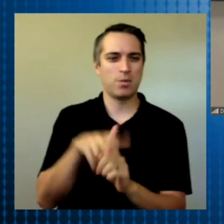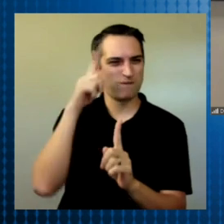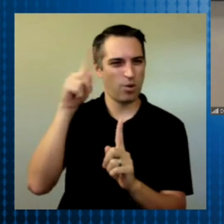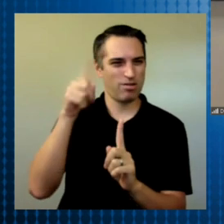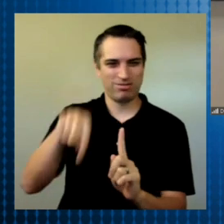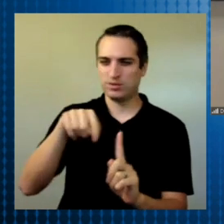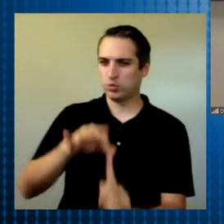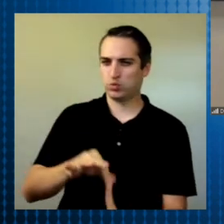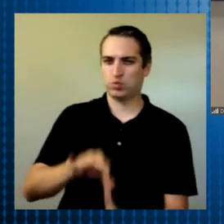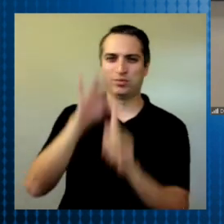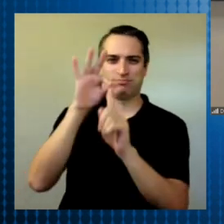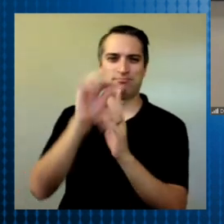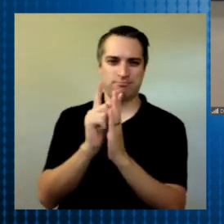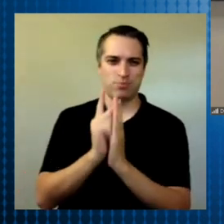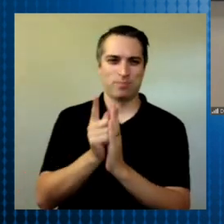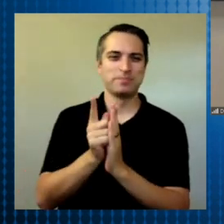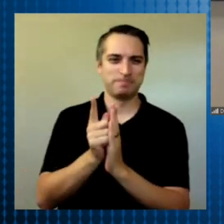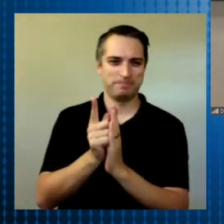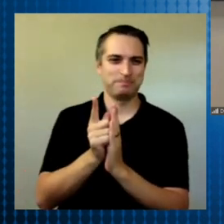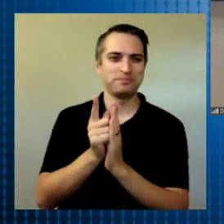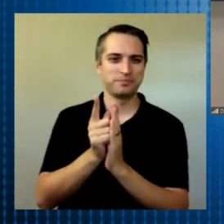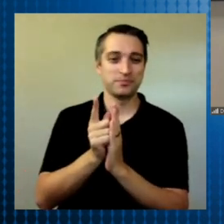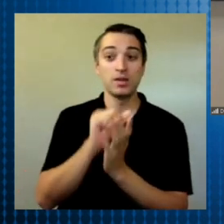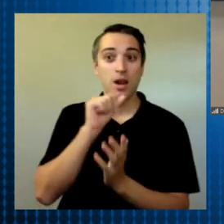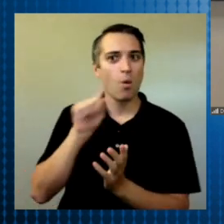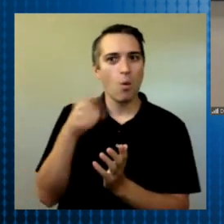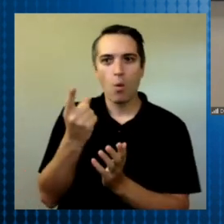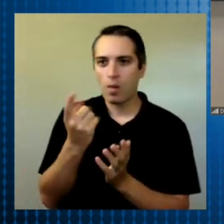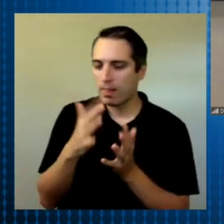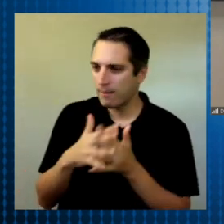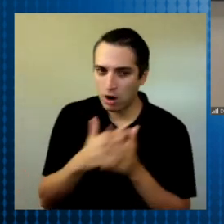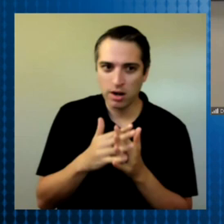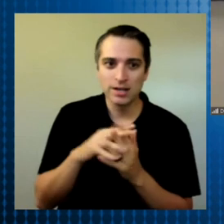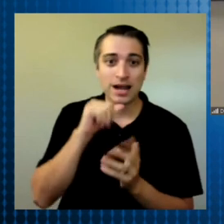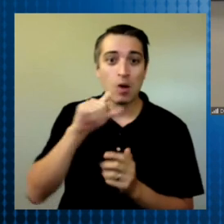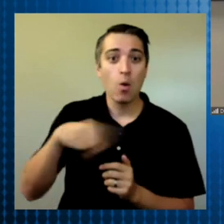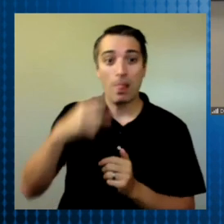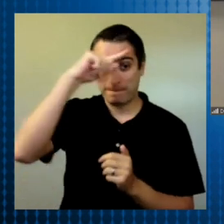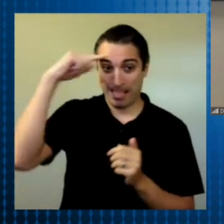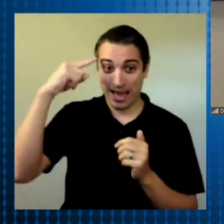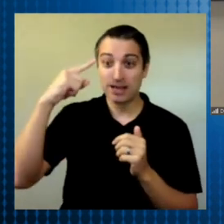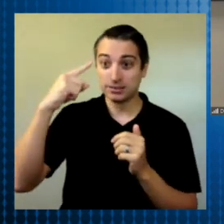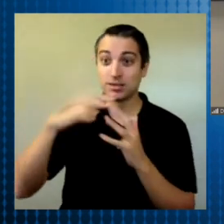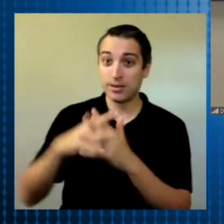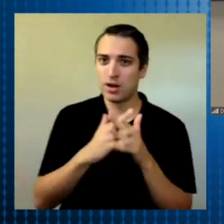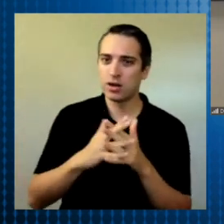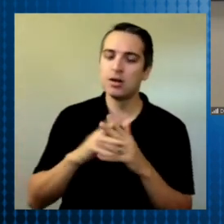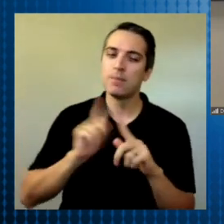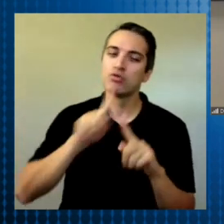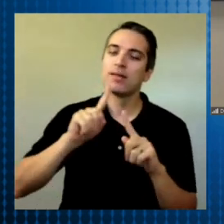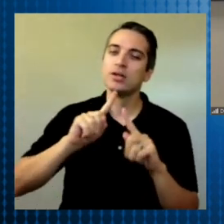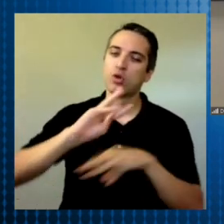moment, not only in America, not only in Black America, but indeed the world. So let me